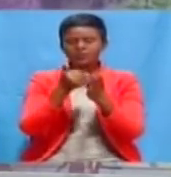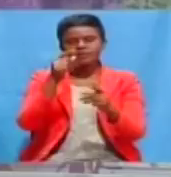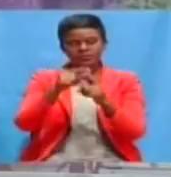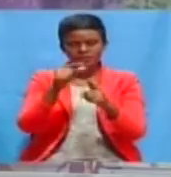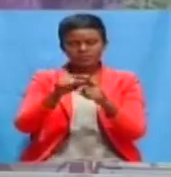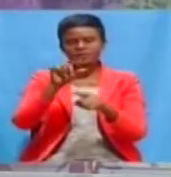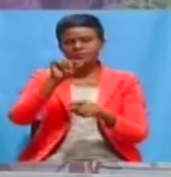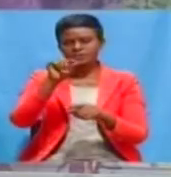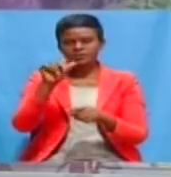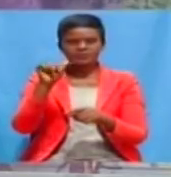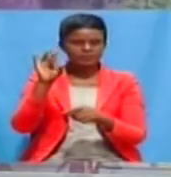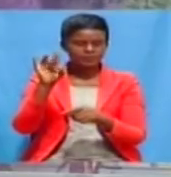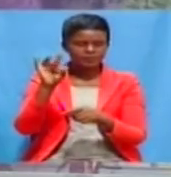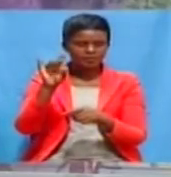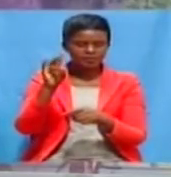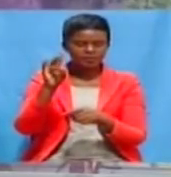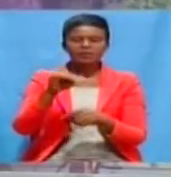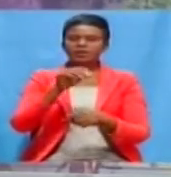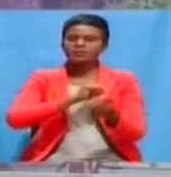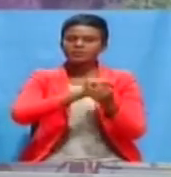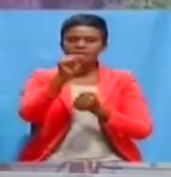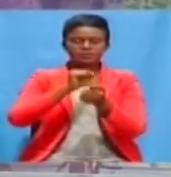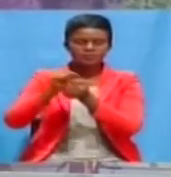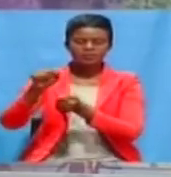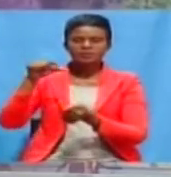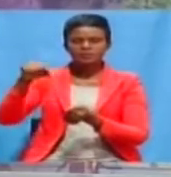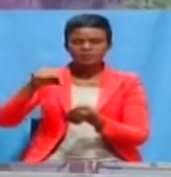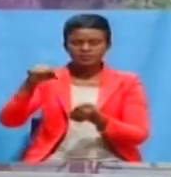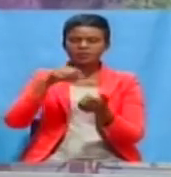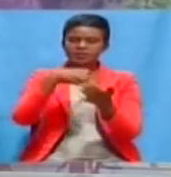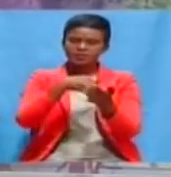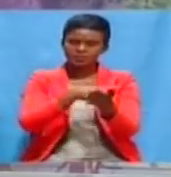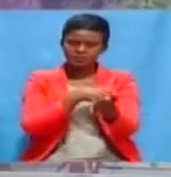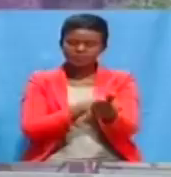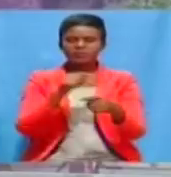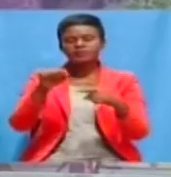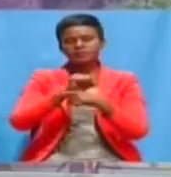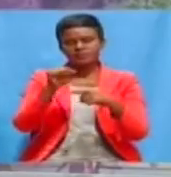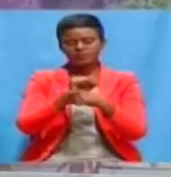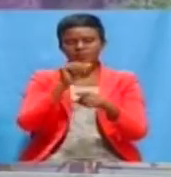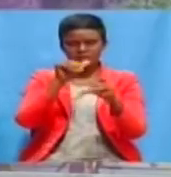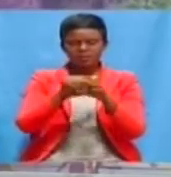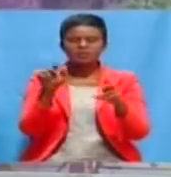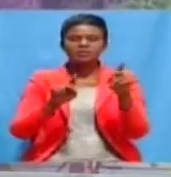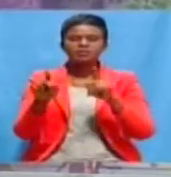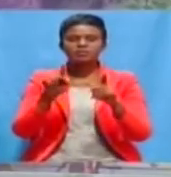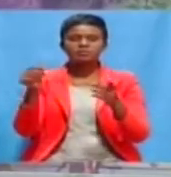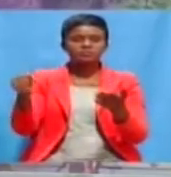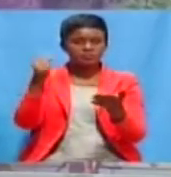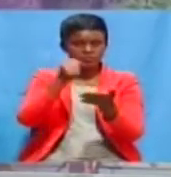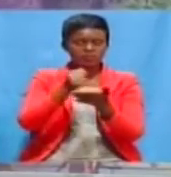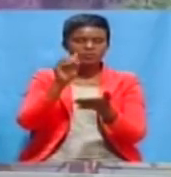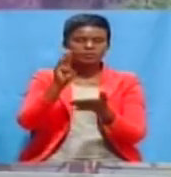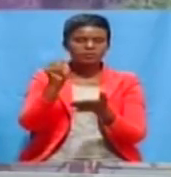repeaters examination of the legal practitioners qualifying examination course. Also among those admitted to the bar